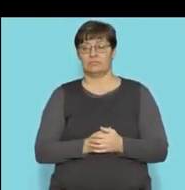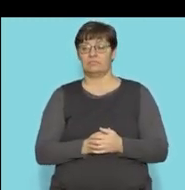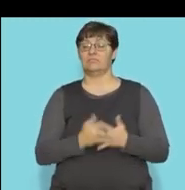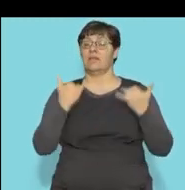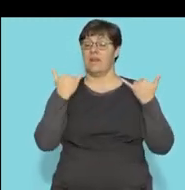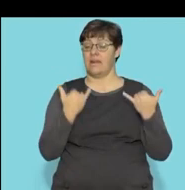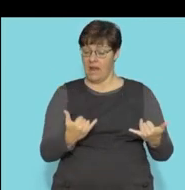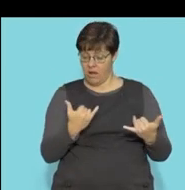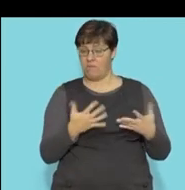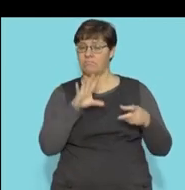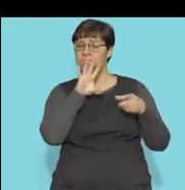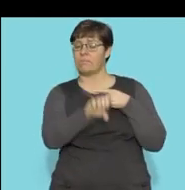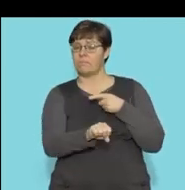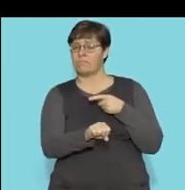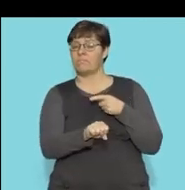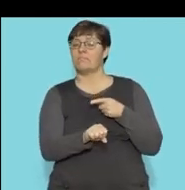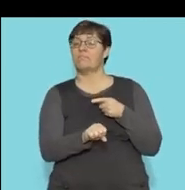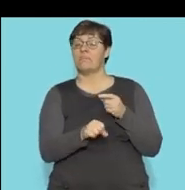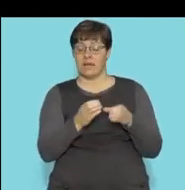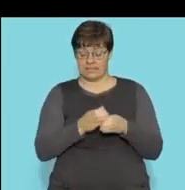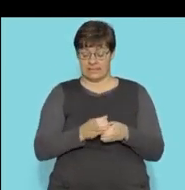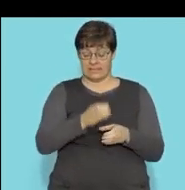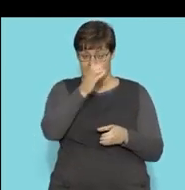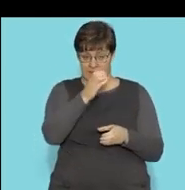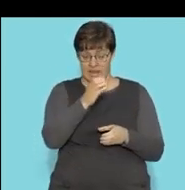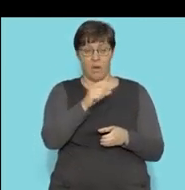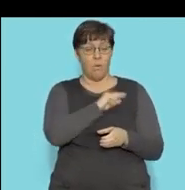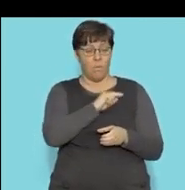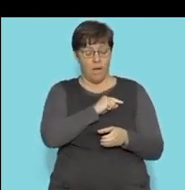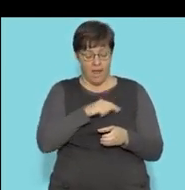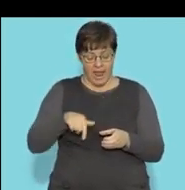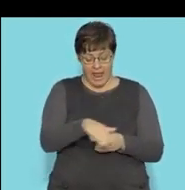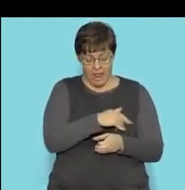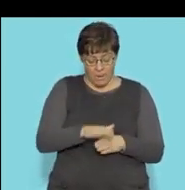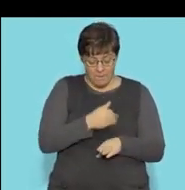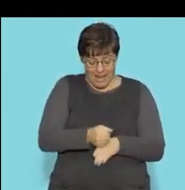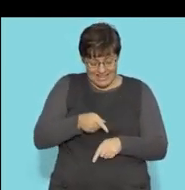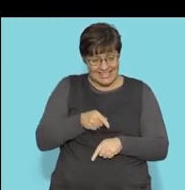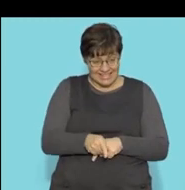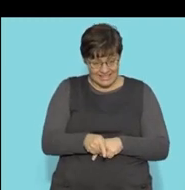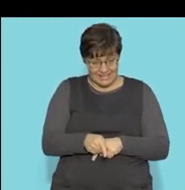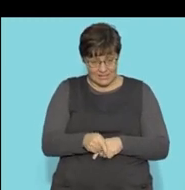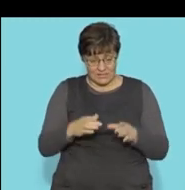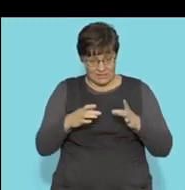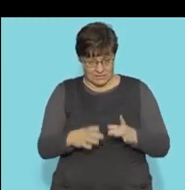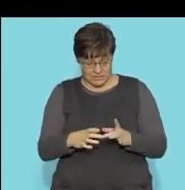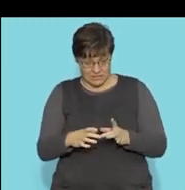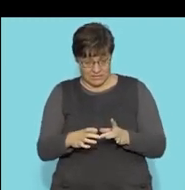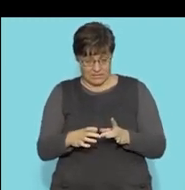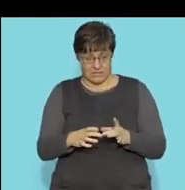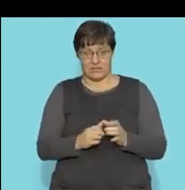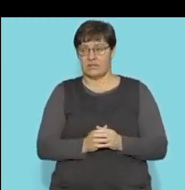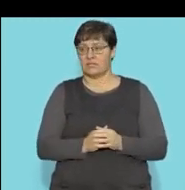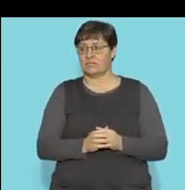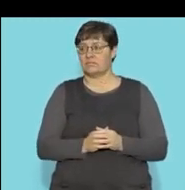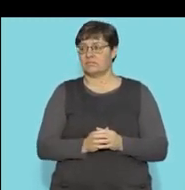So we now need to determine the volume of the cylinder if the area of the base, which is the shaded region